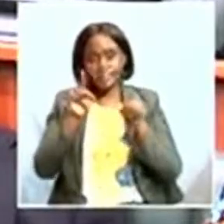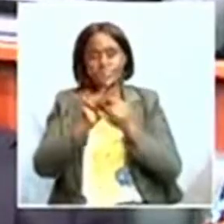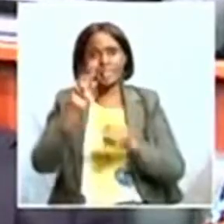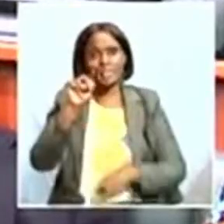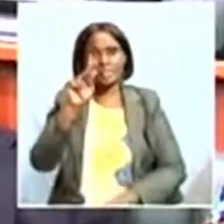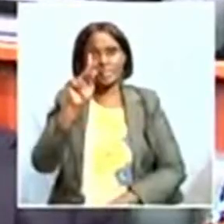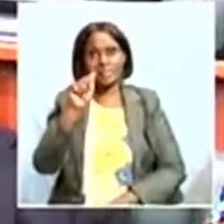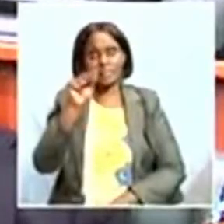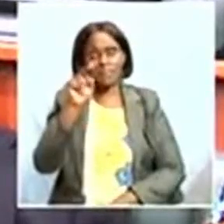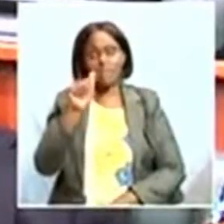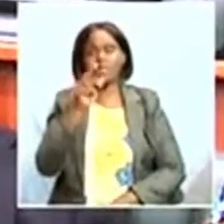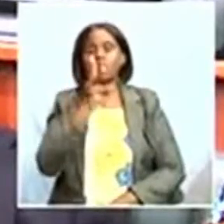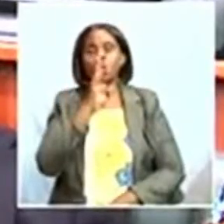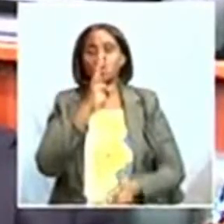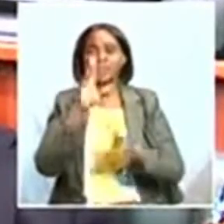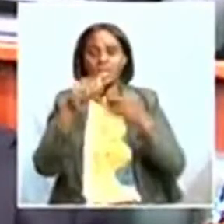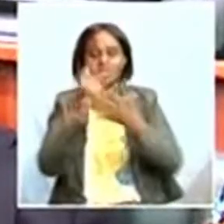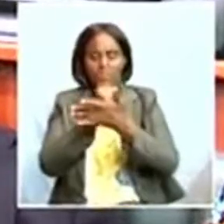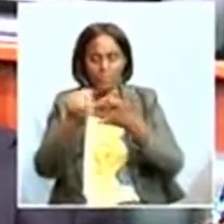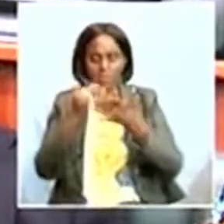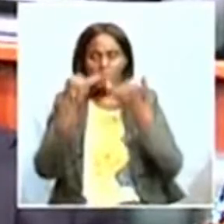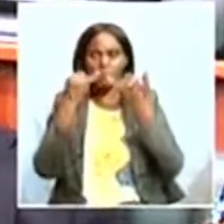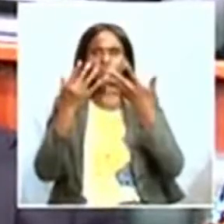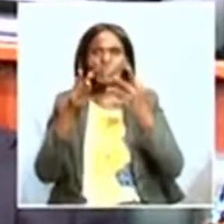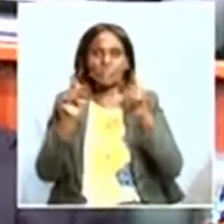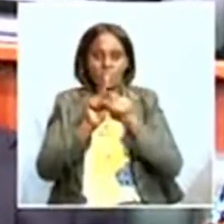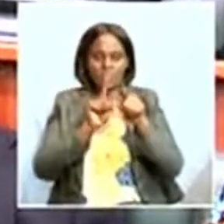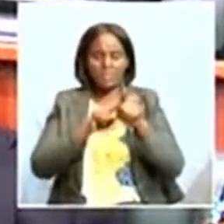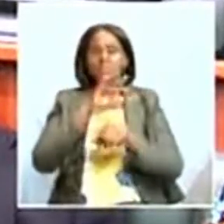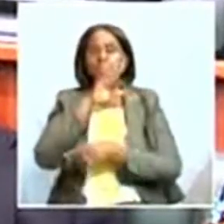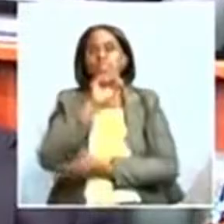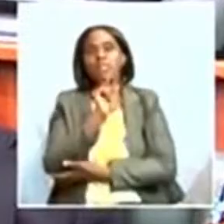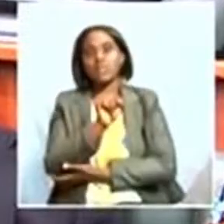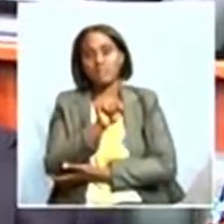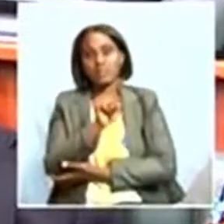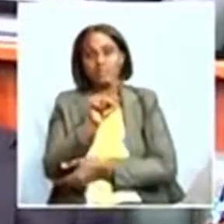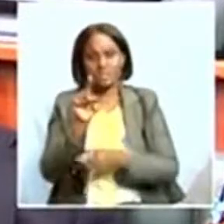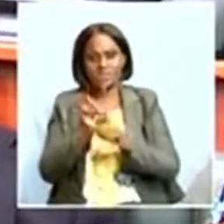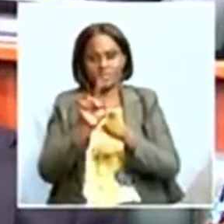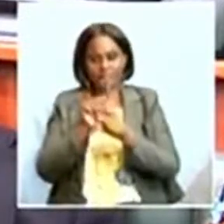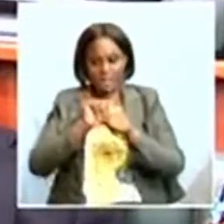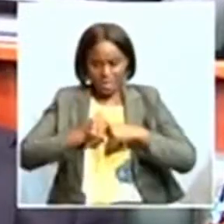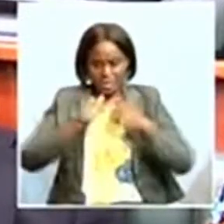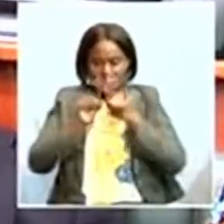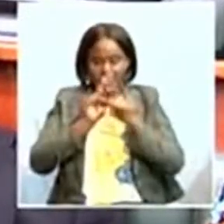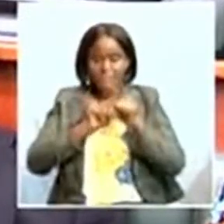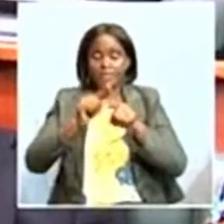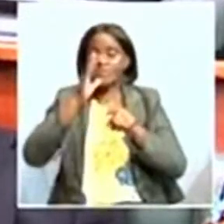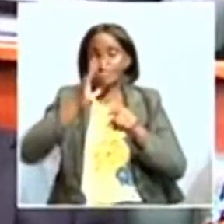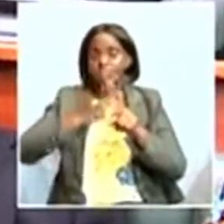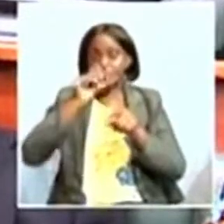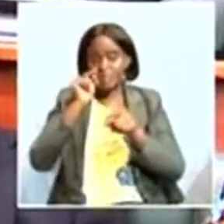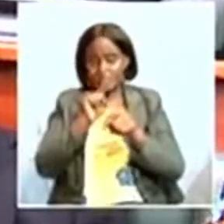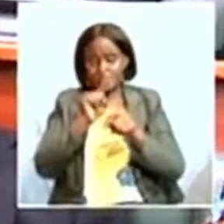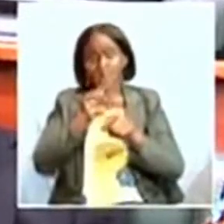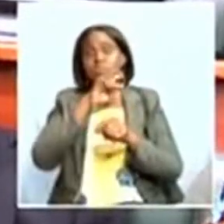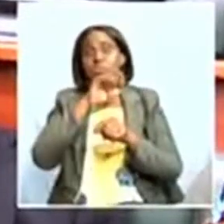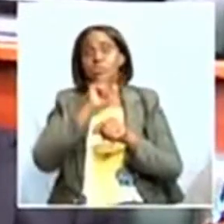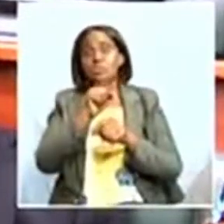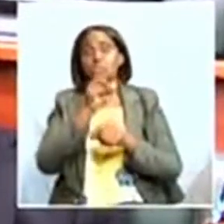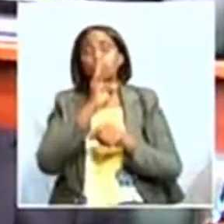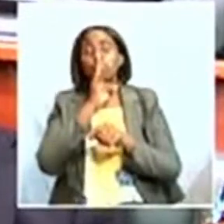and Sewerage has issued a statement confirming the contamination. As a consequence, Madam Speaker, of this